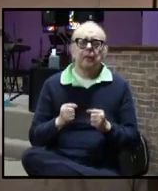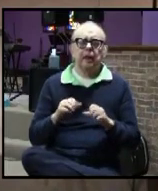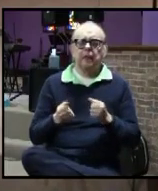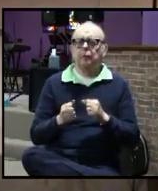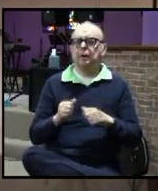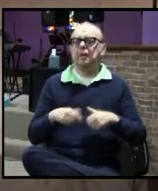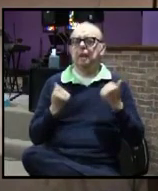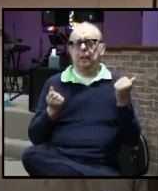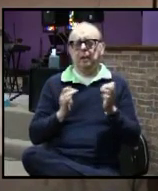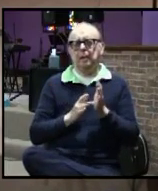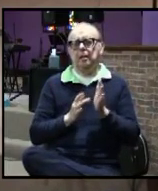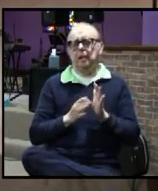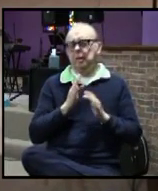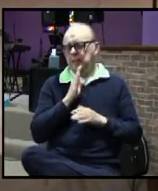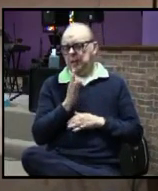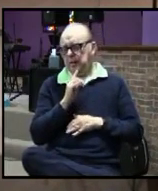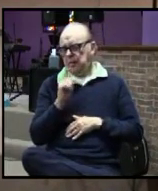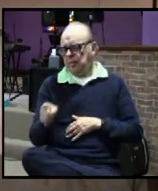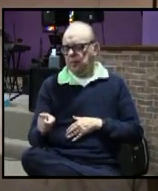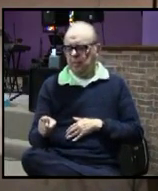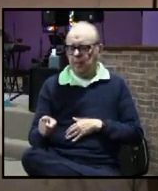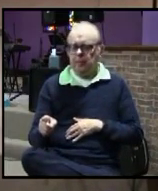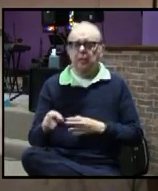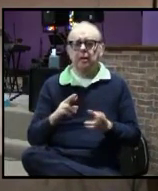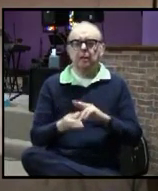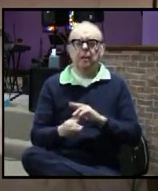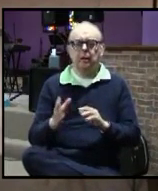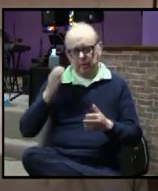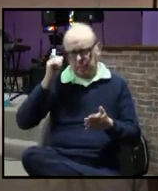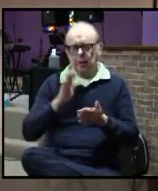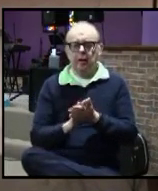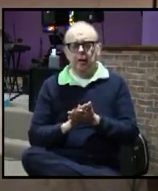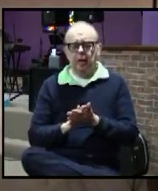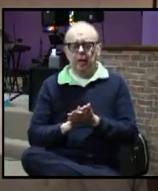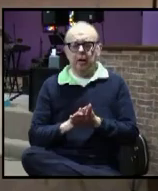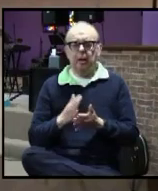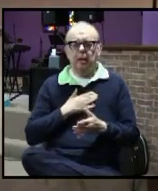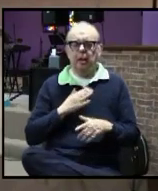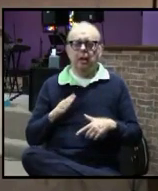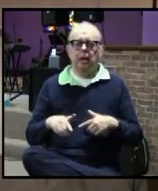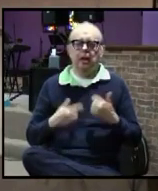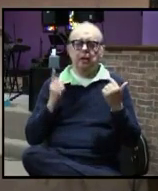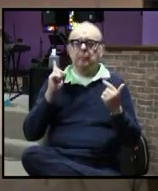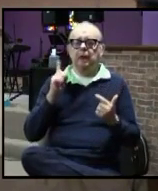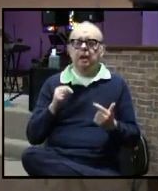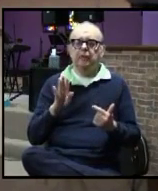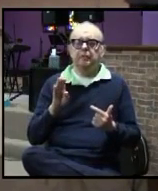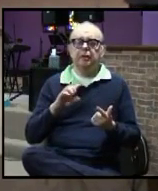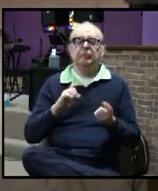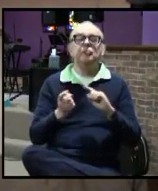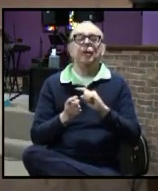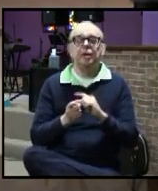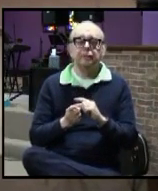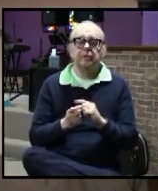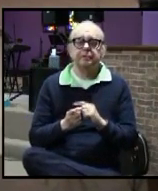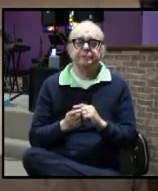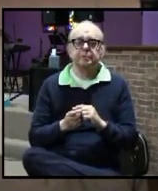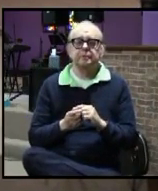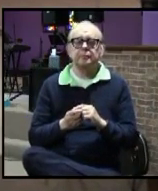And in their brokenness, as Jesus was speaking to them and he's saying, you can repent and believe, they would say, my life needs to be changed.